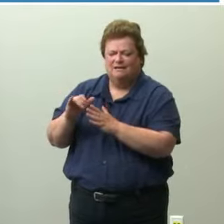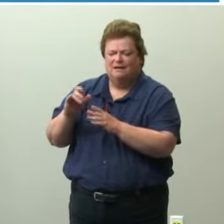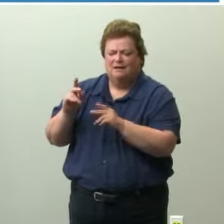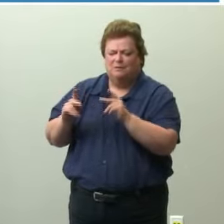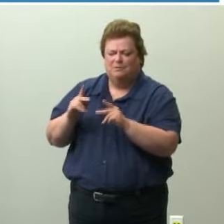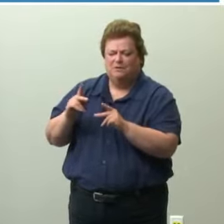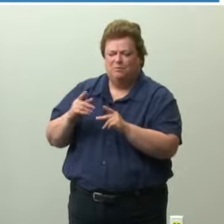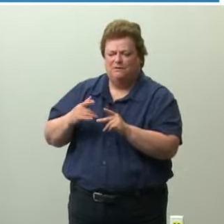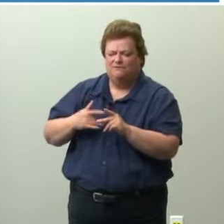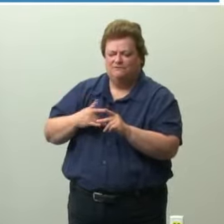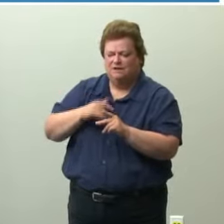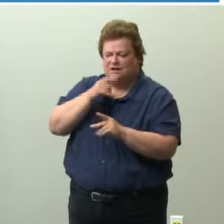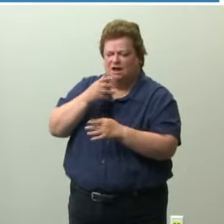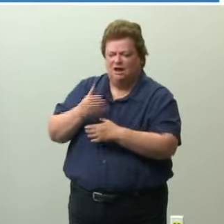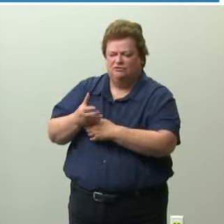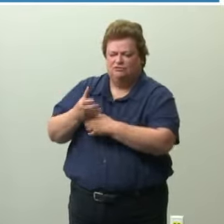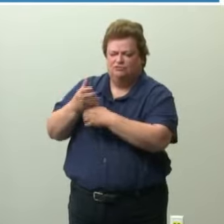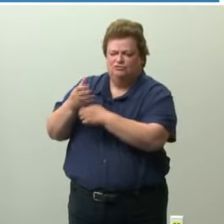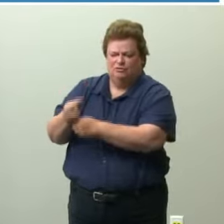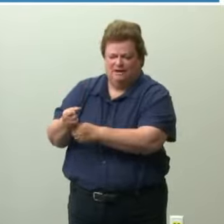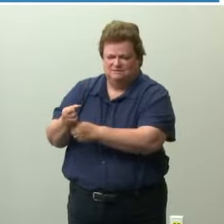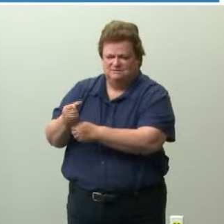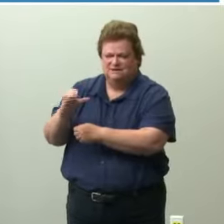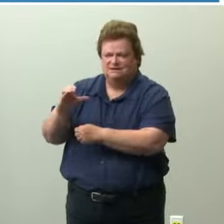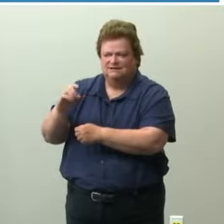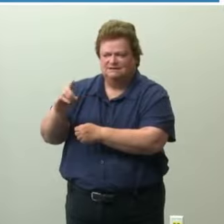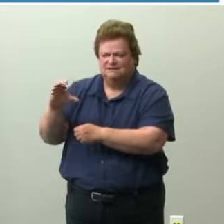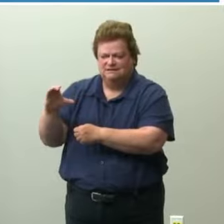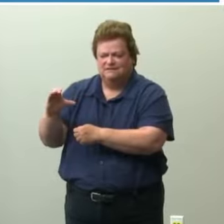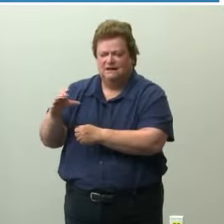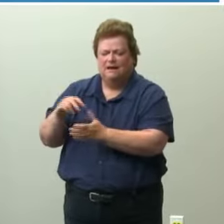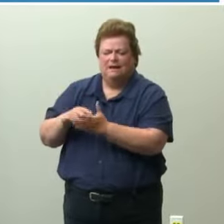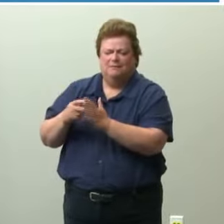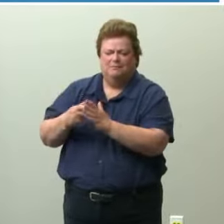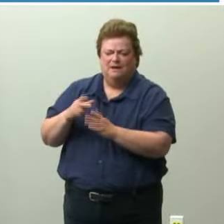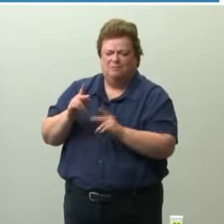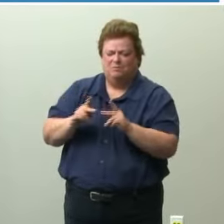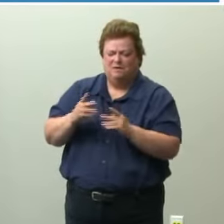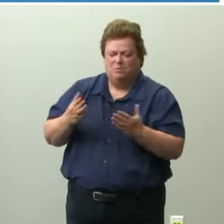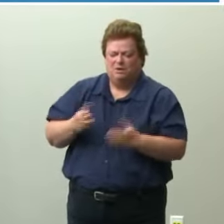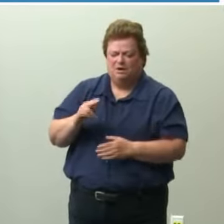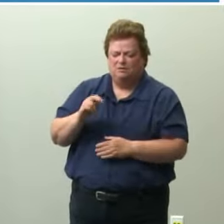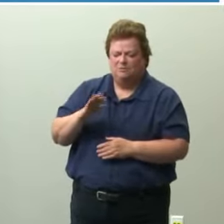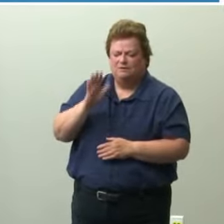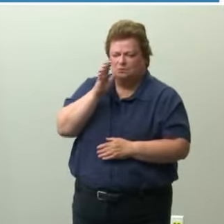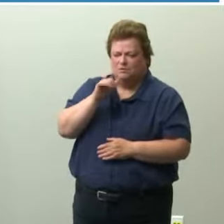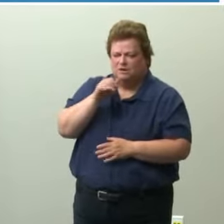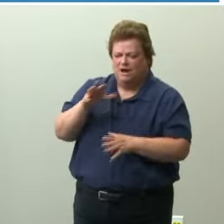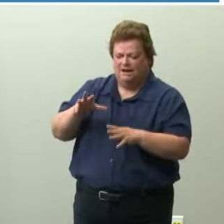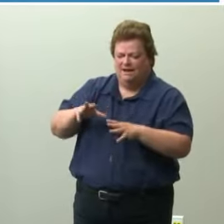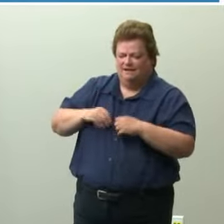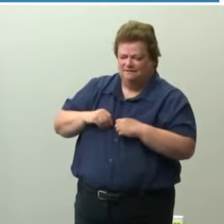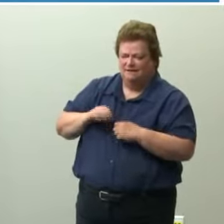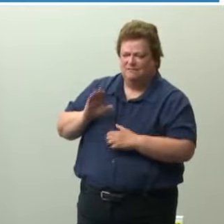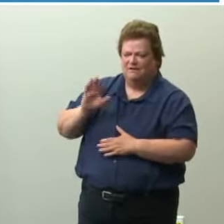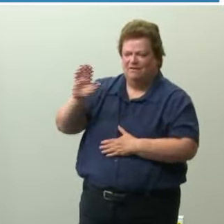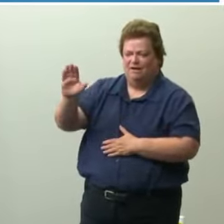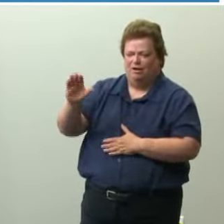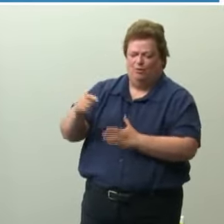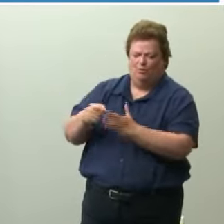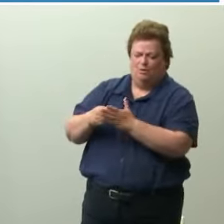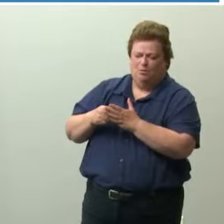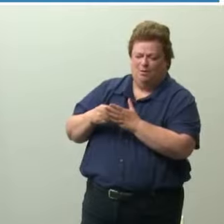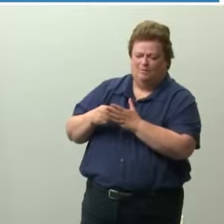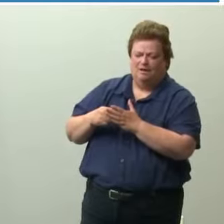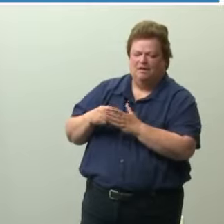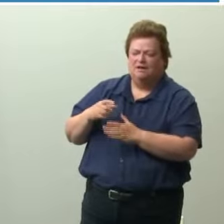that agency. The state of Nebraska will not be adopting their mask guidance. And he reiterates that schools